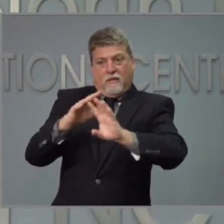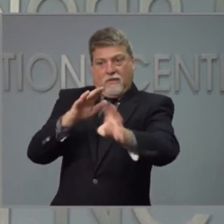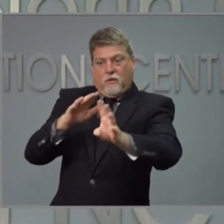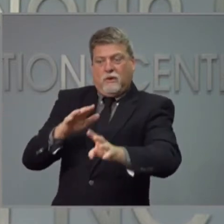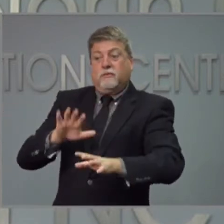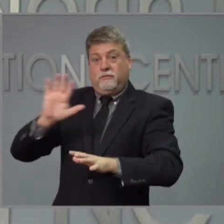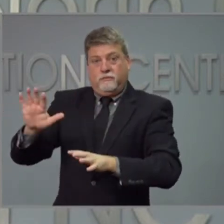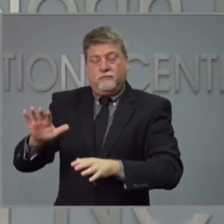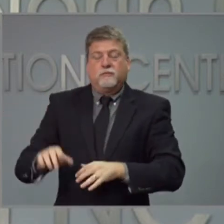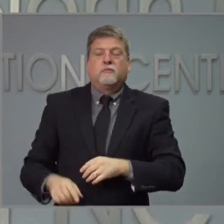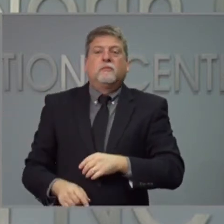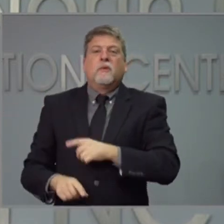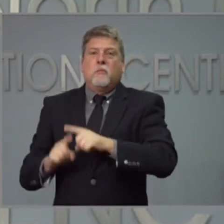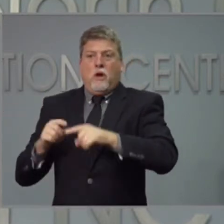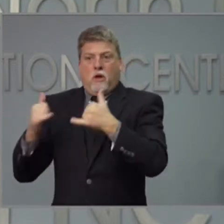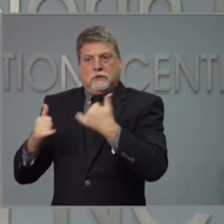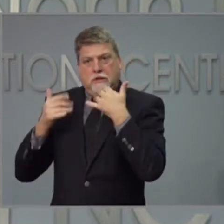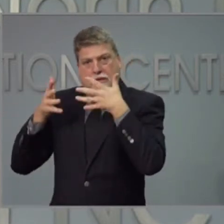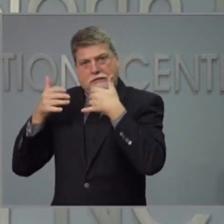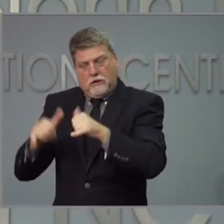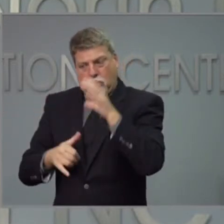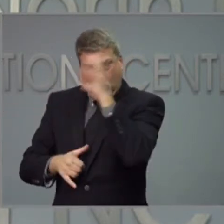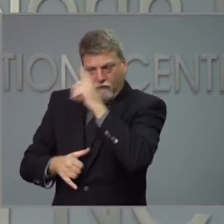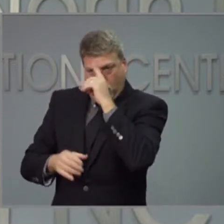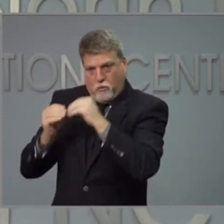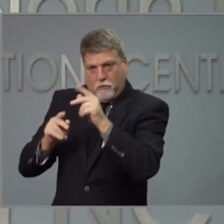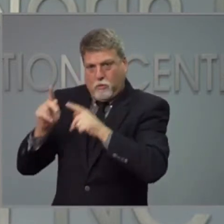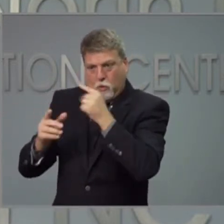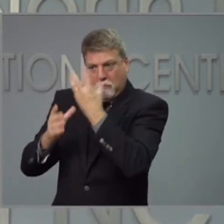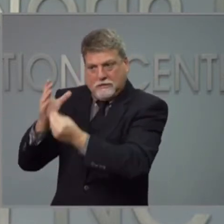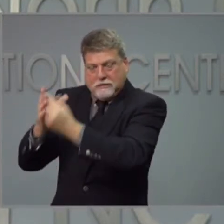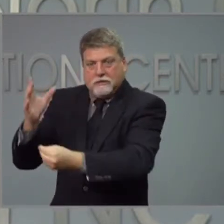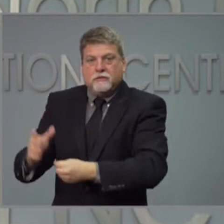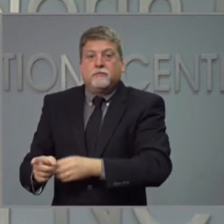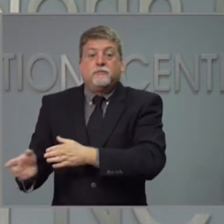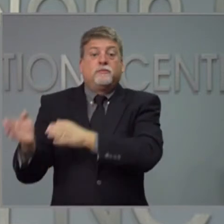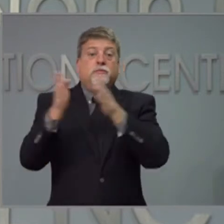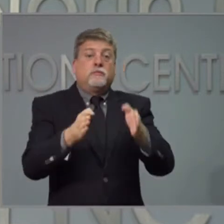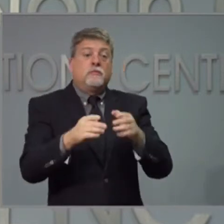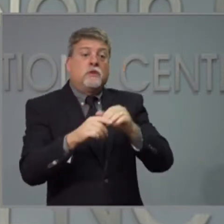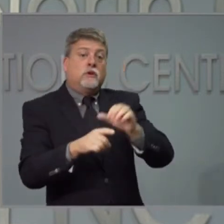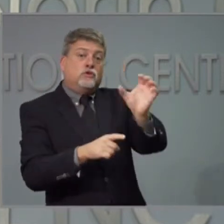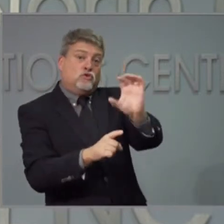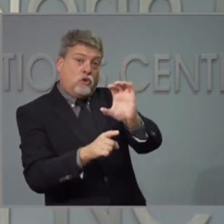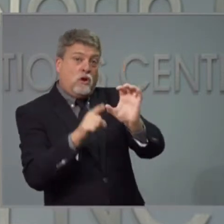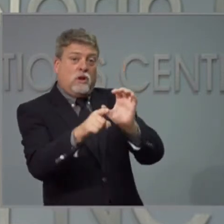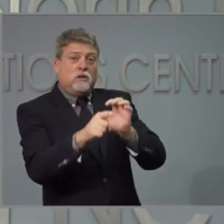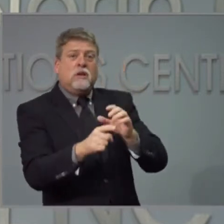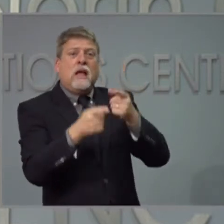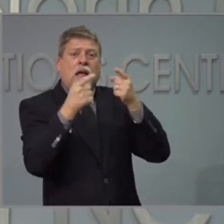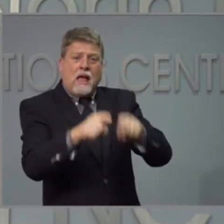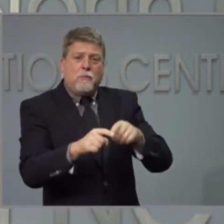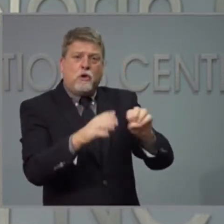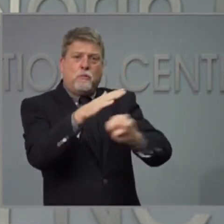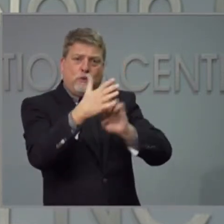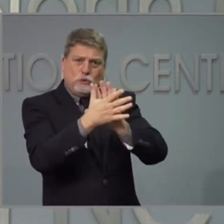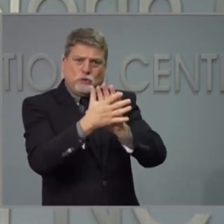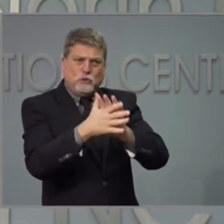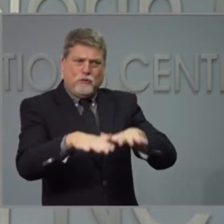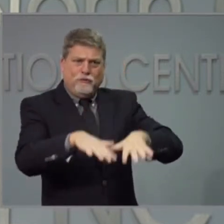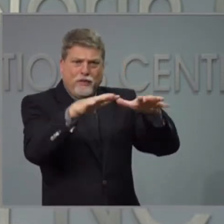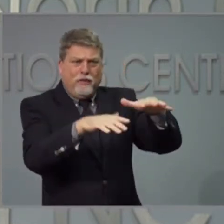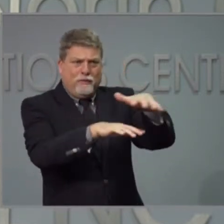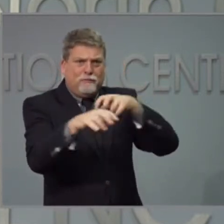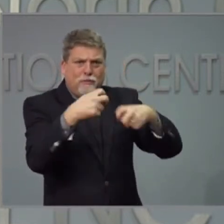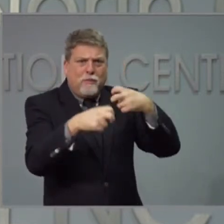an elementary school was evacuated due to flooding, and around the state, other school systems have canceled, closed early, or